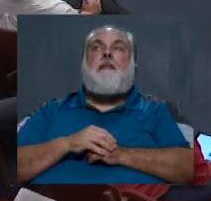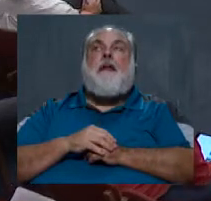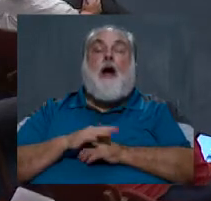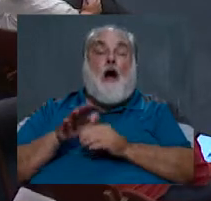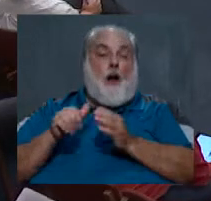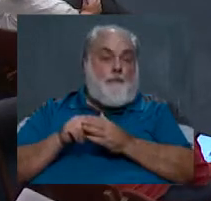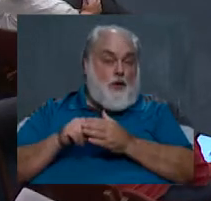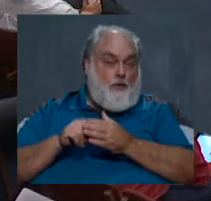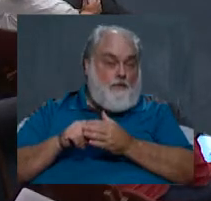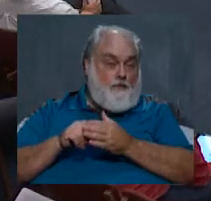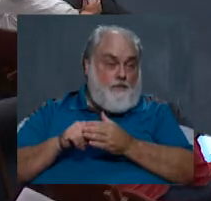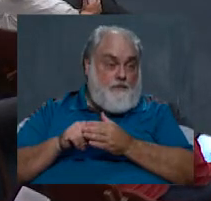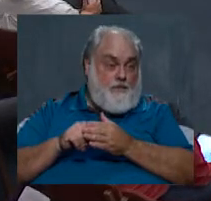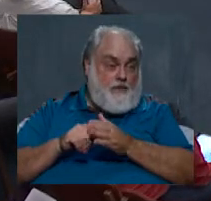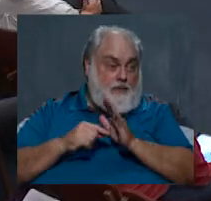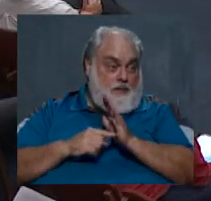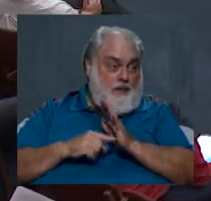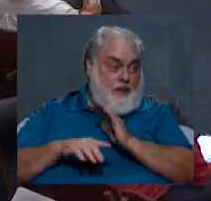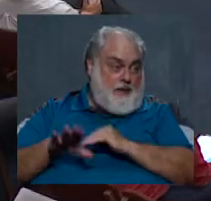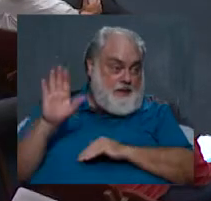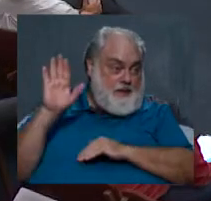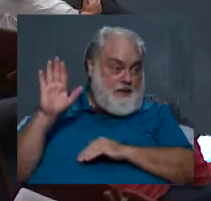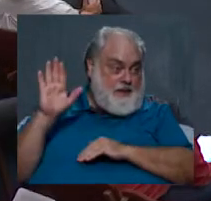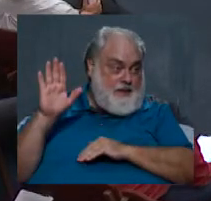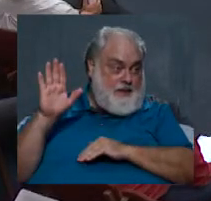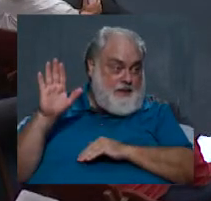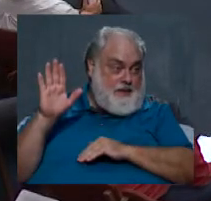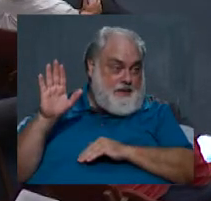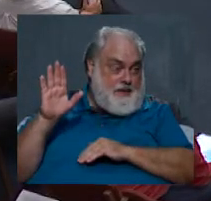Those approved signify by saying or raising their hand.